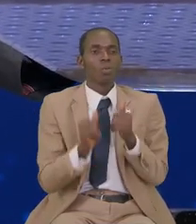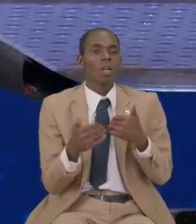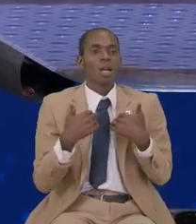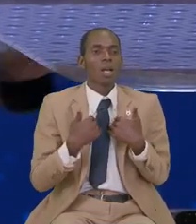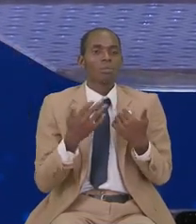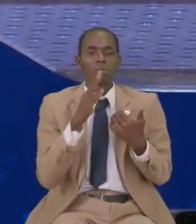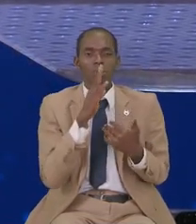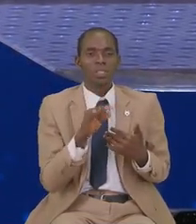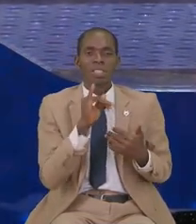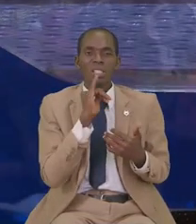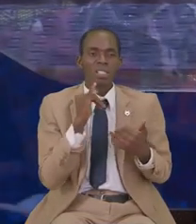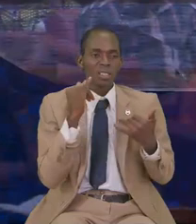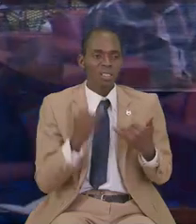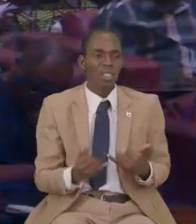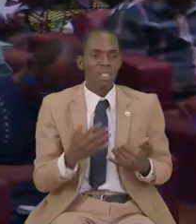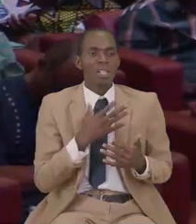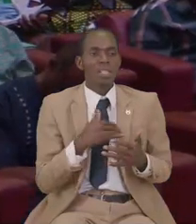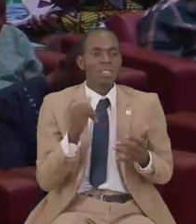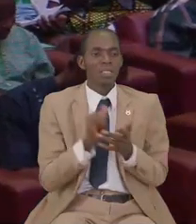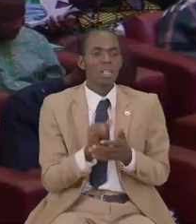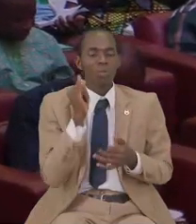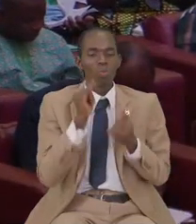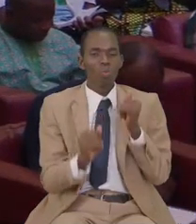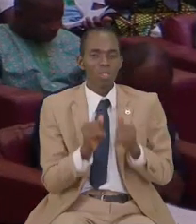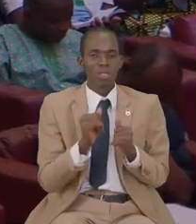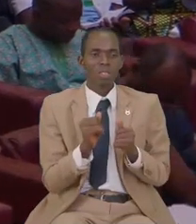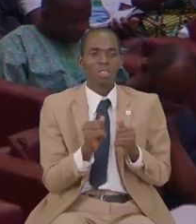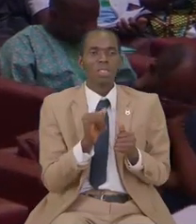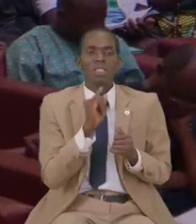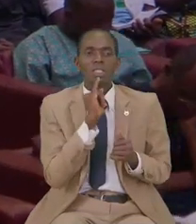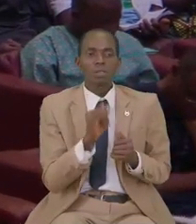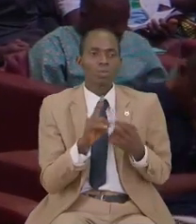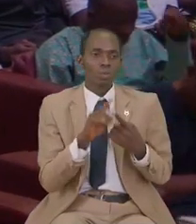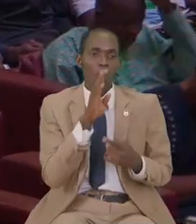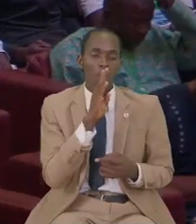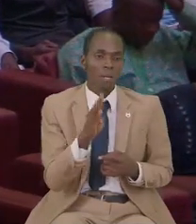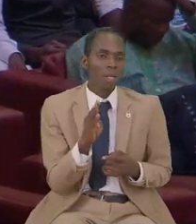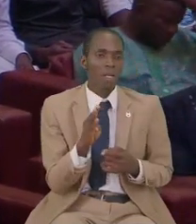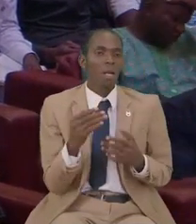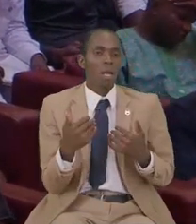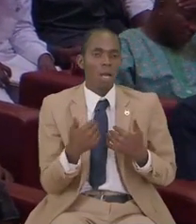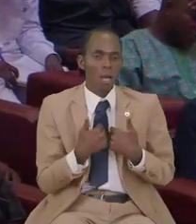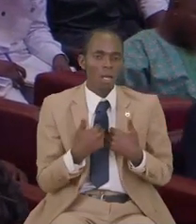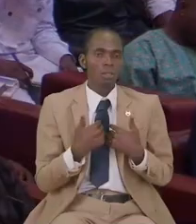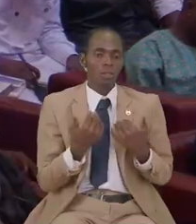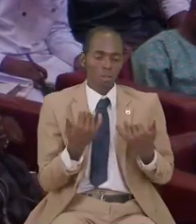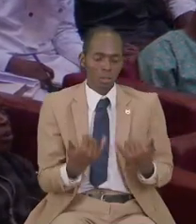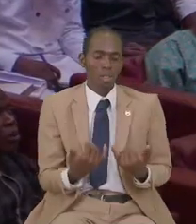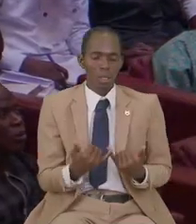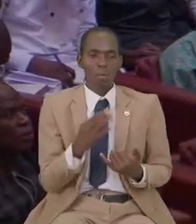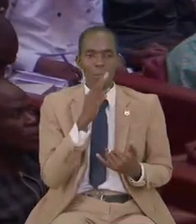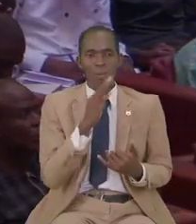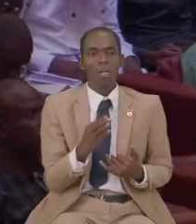now, and that which is to be has already been, and